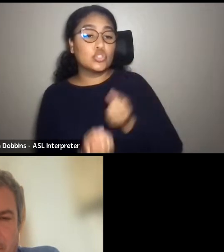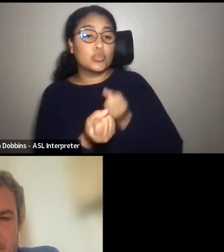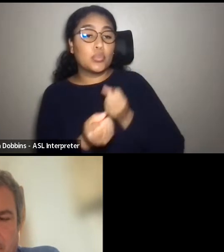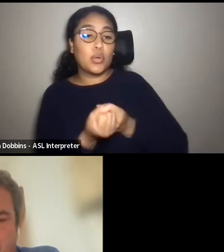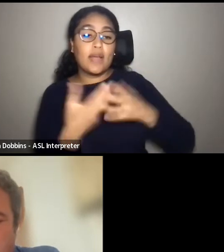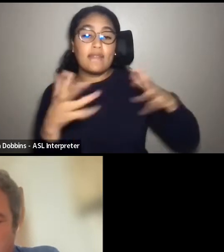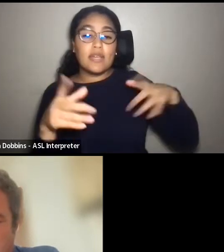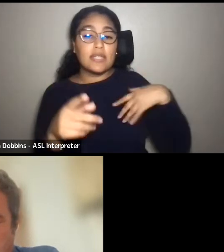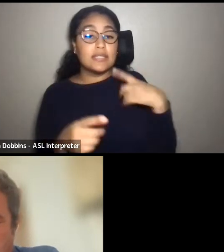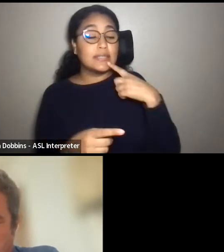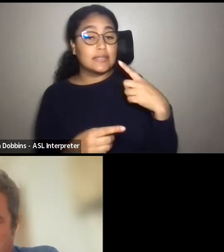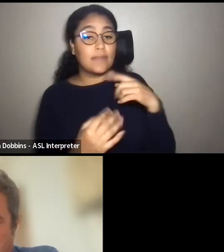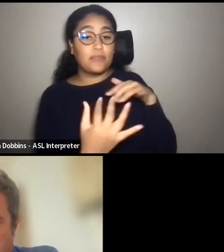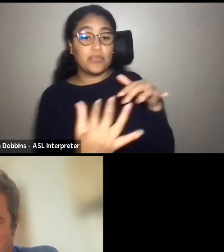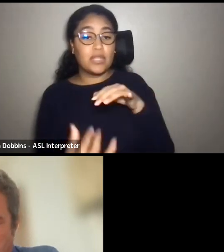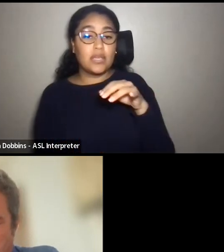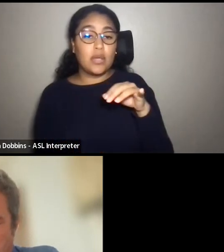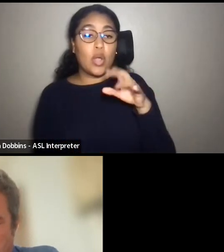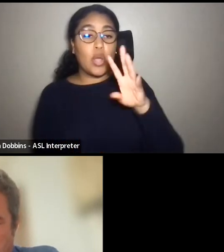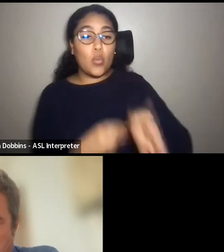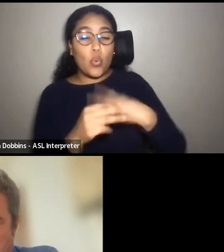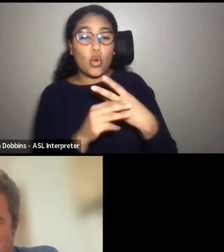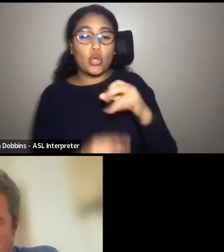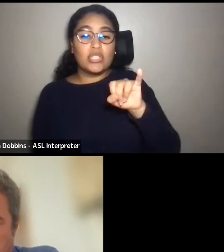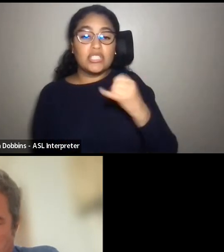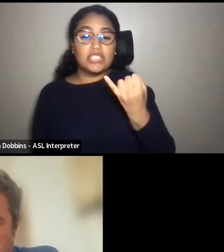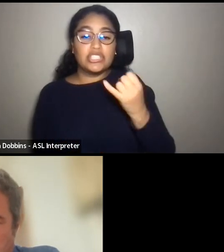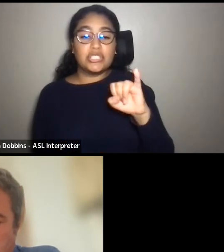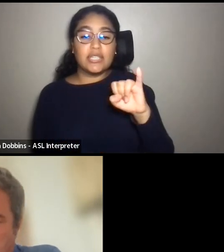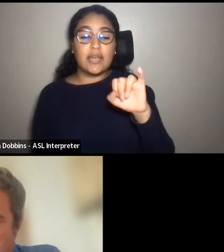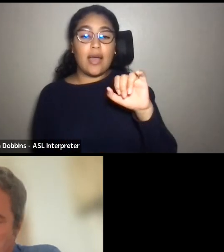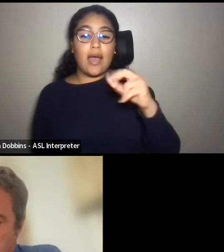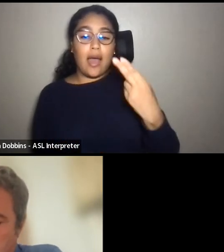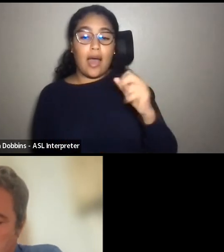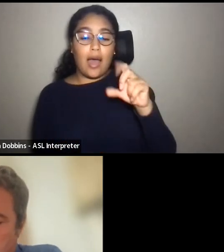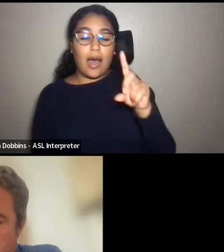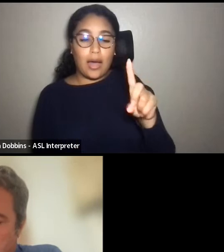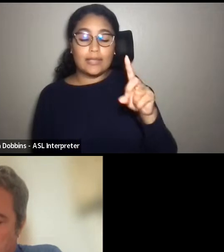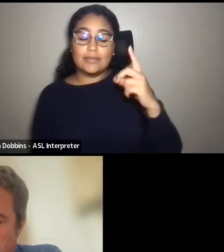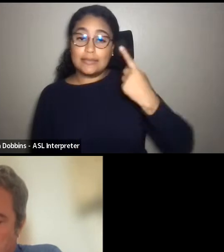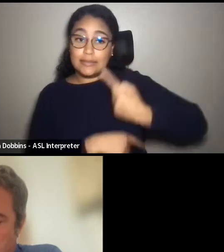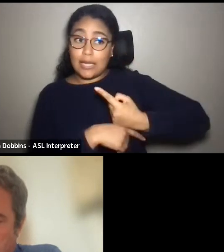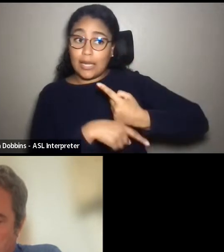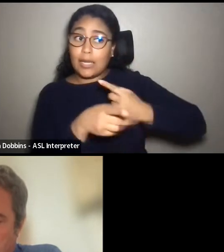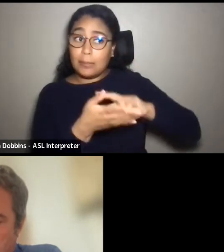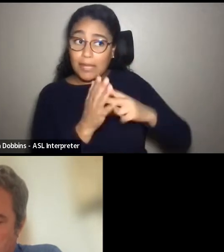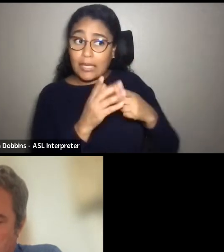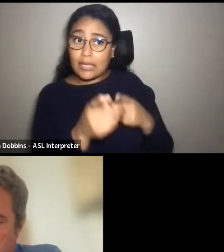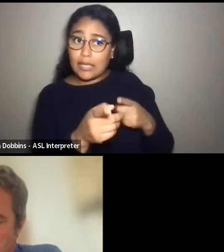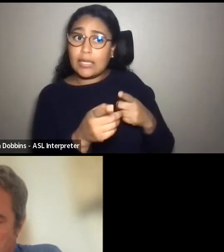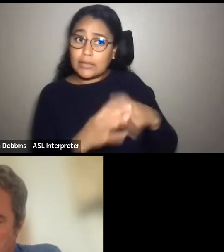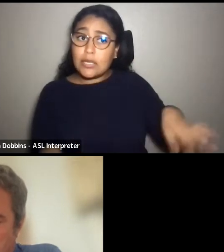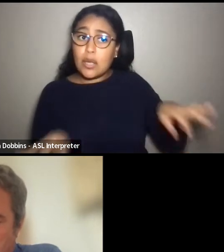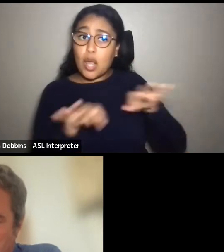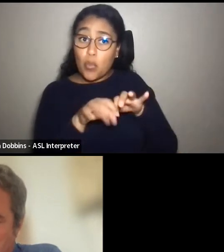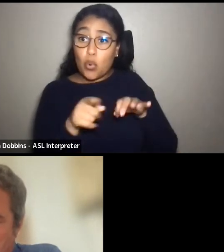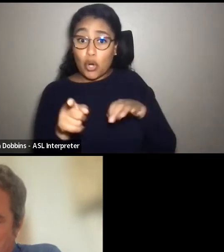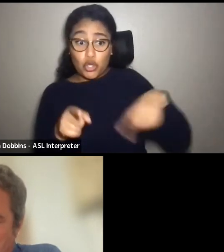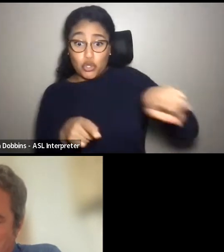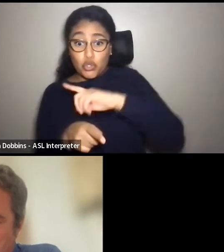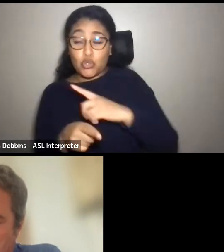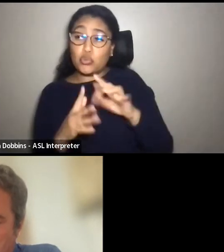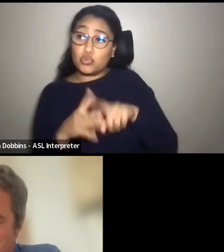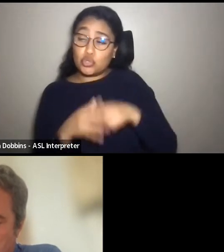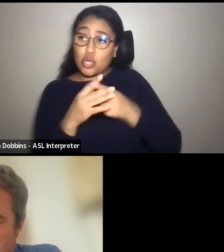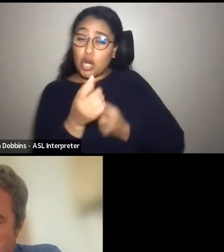declared tomorrow World Jihad Day. It is critical that the district take extraordinary measures to ensure our students are safe now and in the